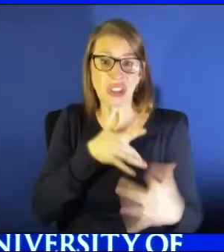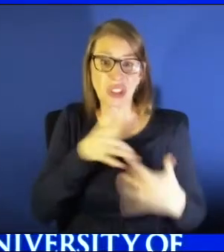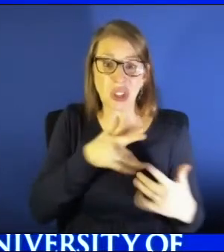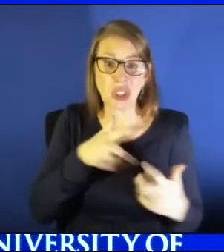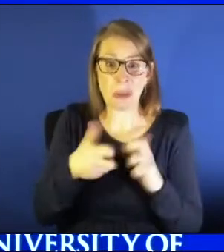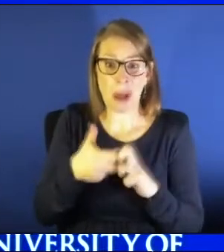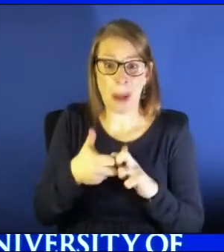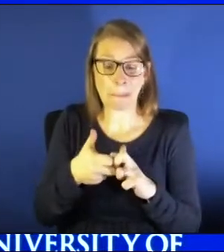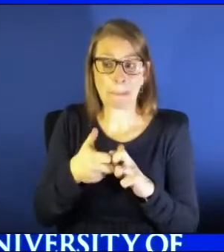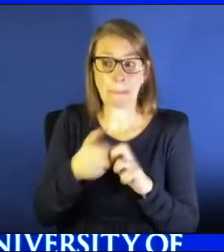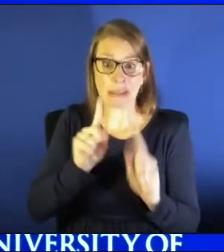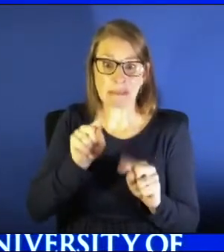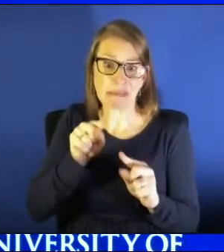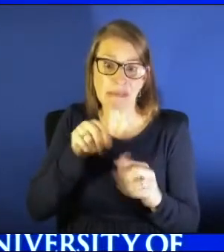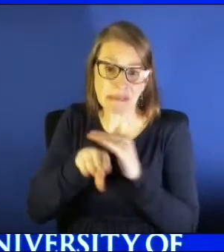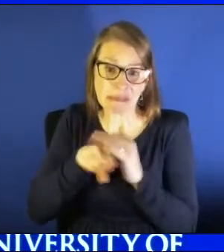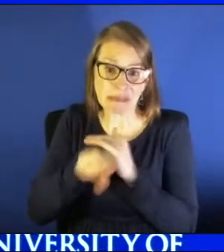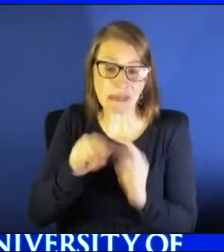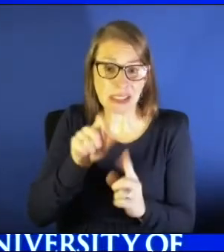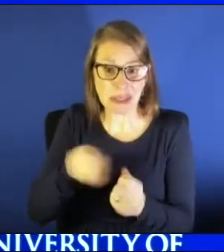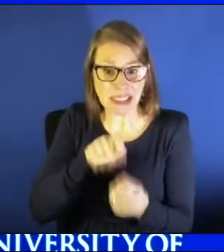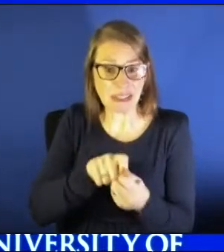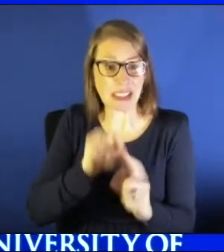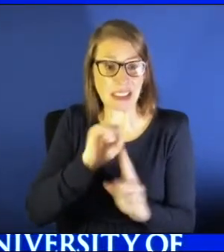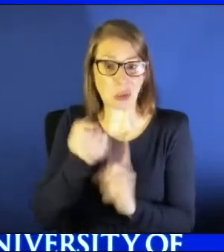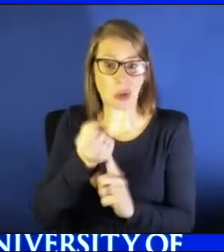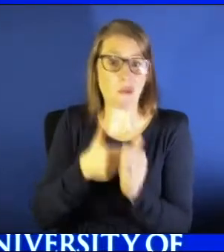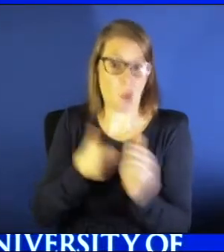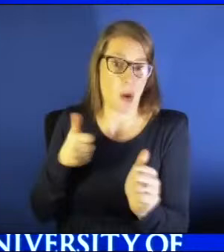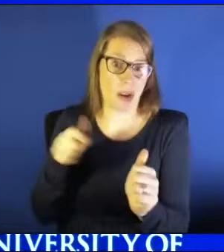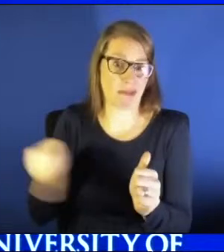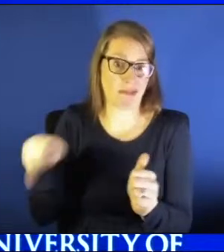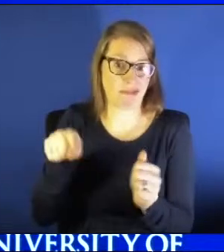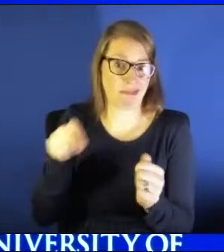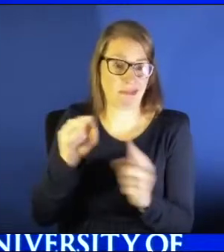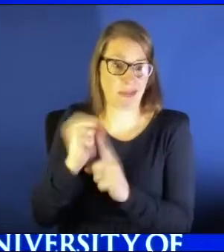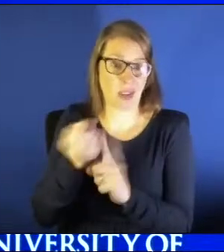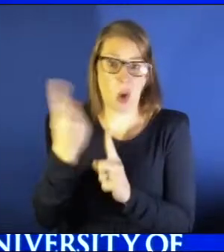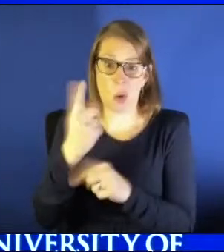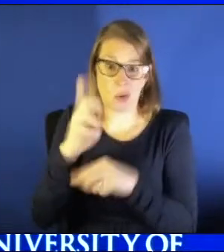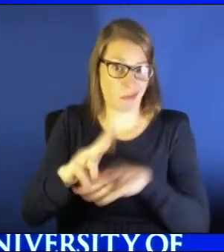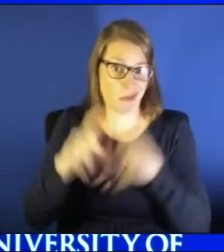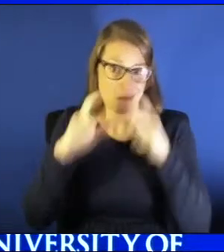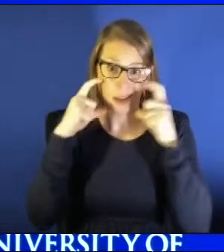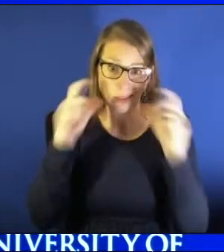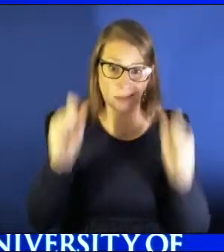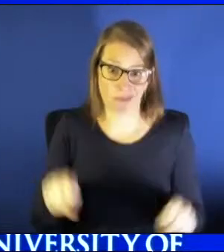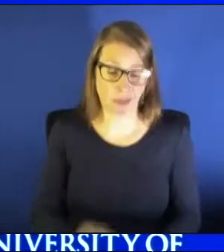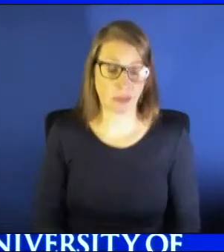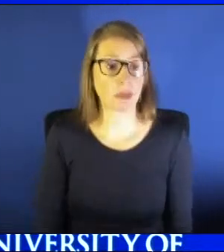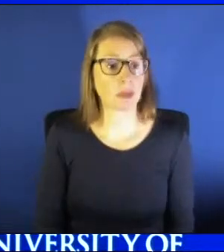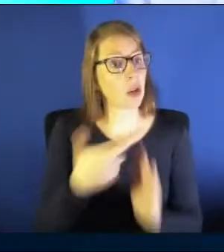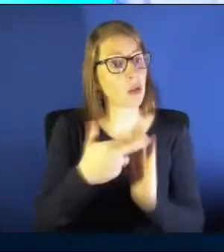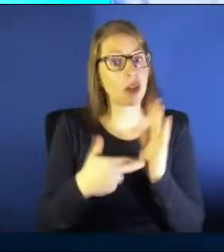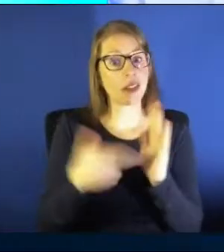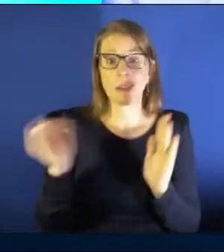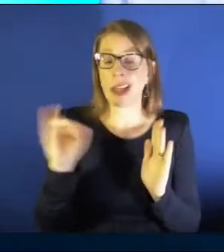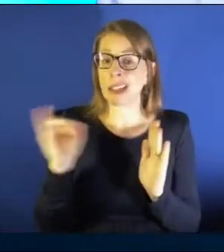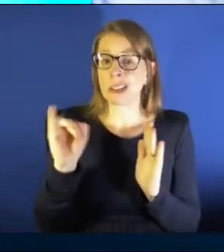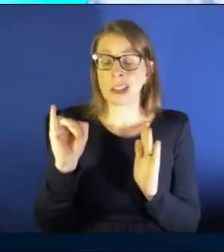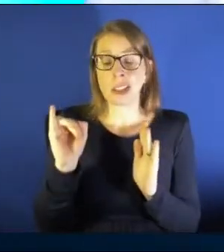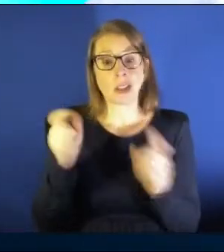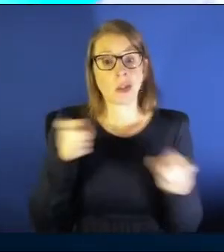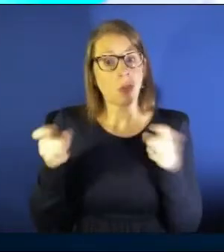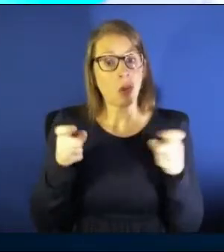to certain situations, then you can avoid those situations, and you can still always wear a mask. I say the rules of infection control, they continue to protect you wherever you